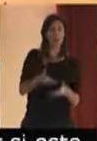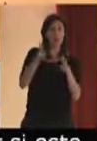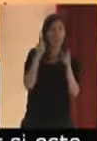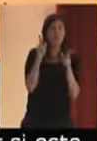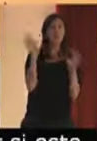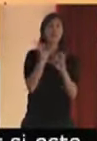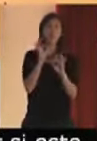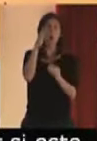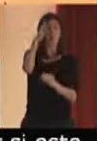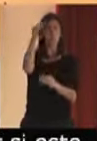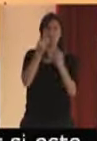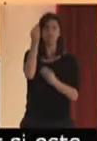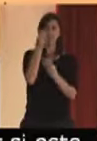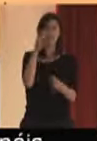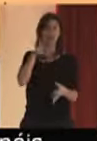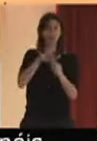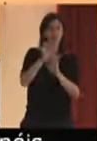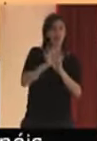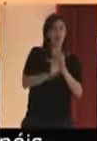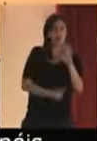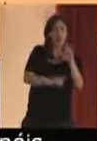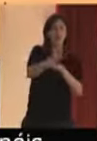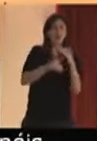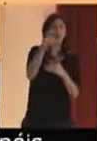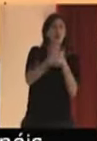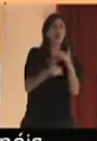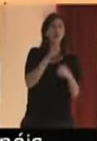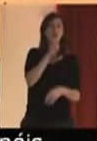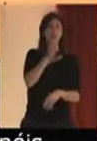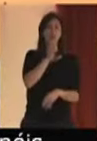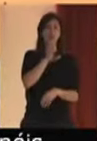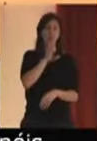to be free software, or how are you going to develop it?